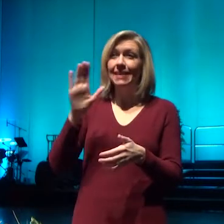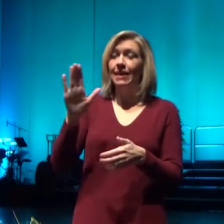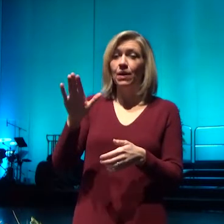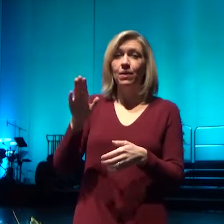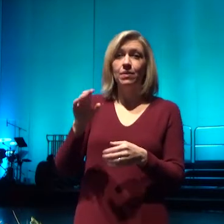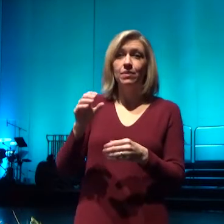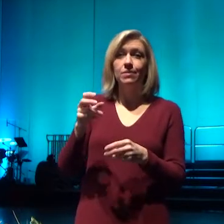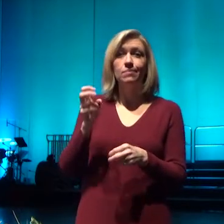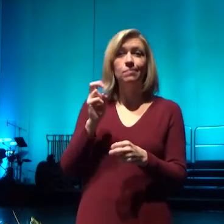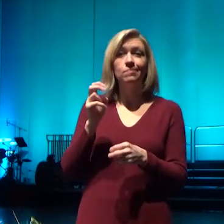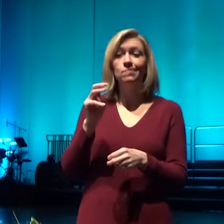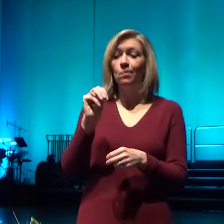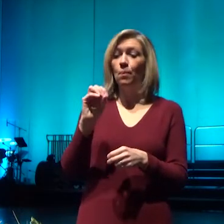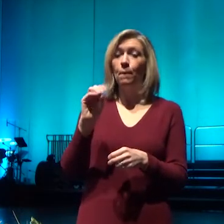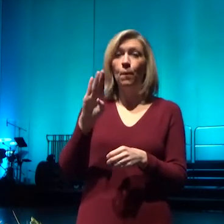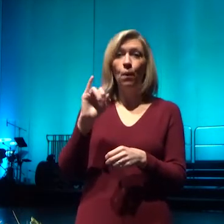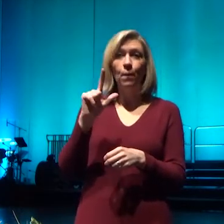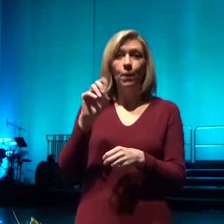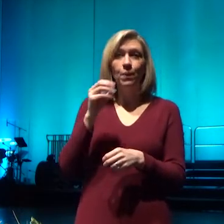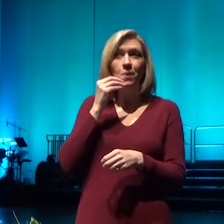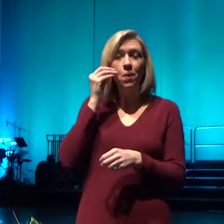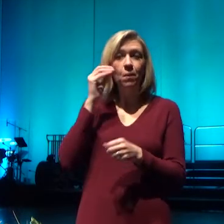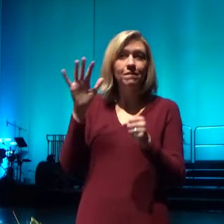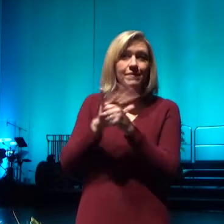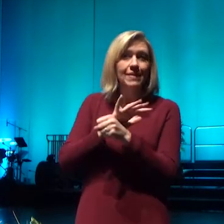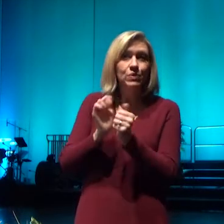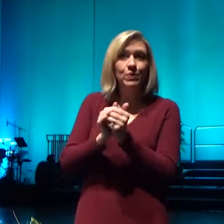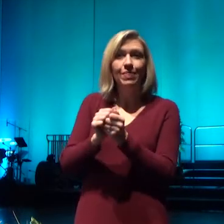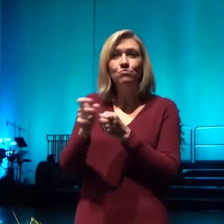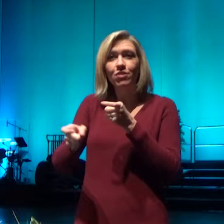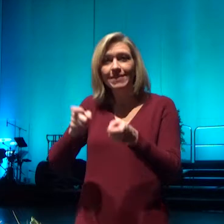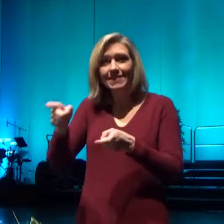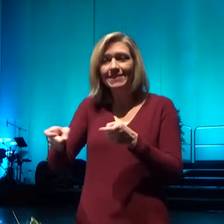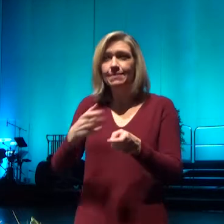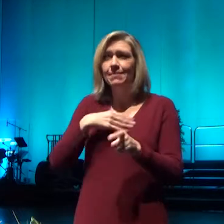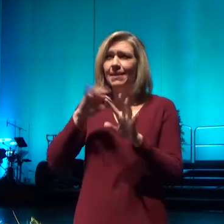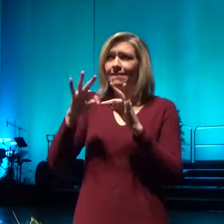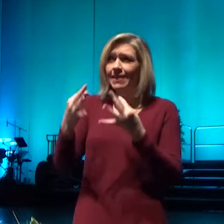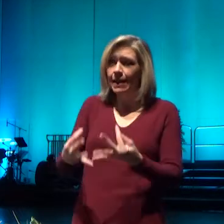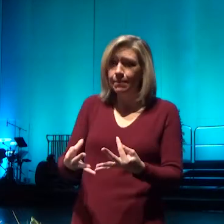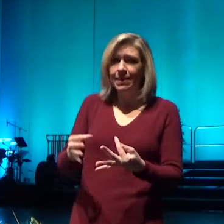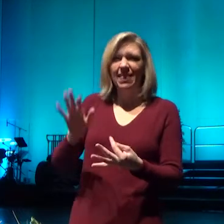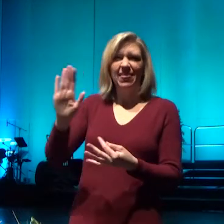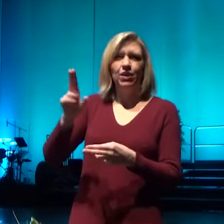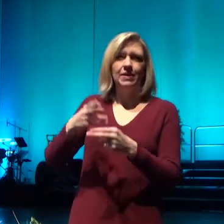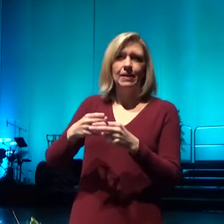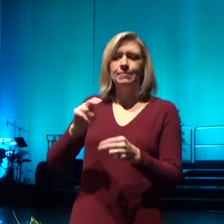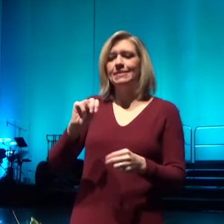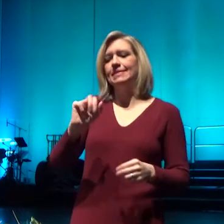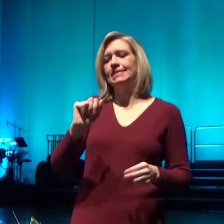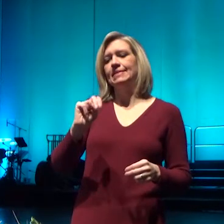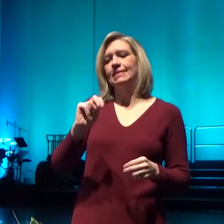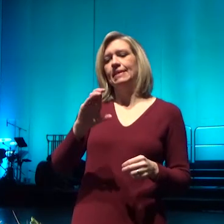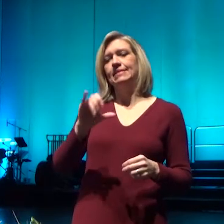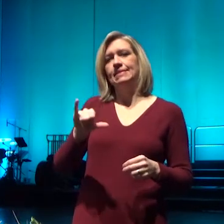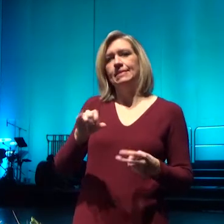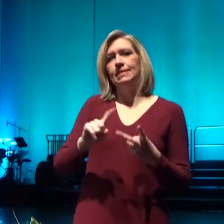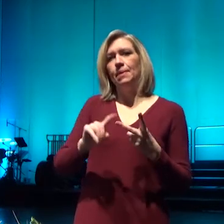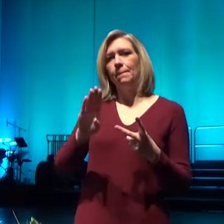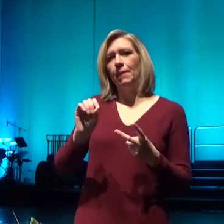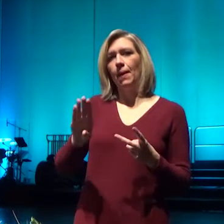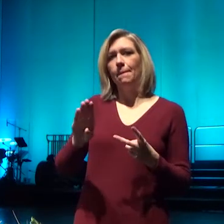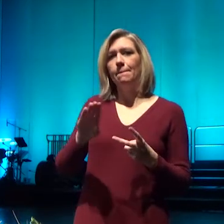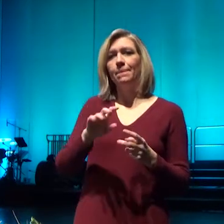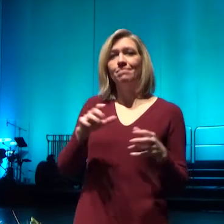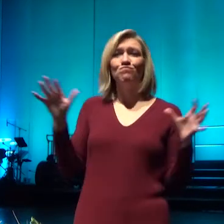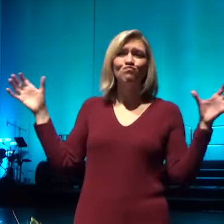somehow filled with presents and had my family there. Nancy and Bob were their names. And we would all come and there'd be all this wonderful